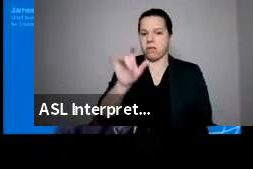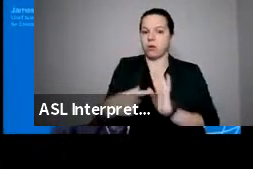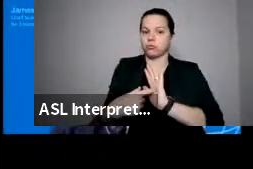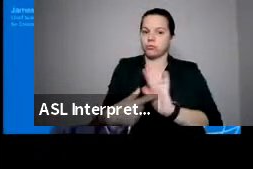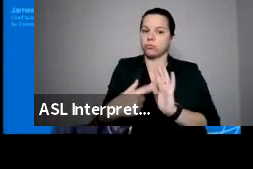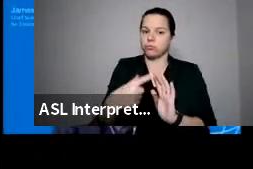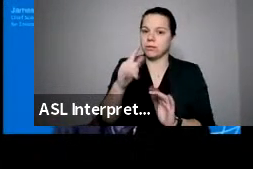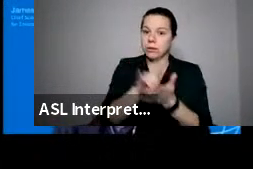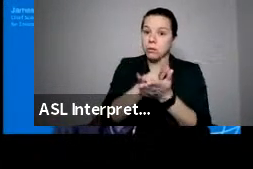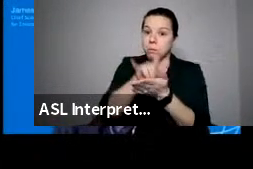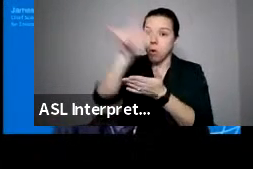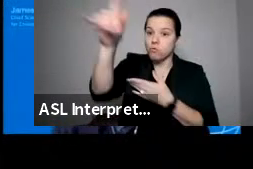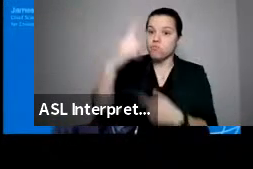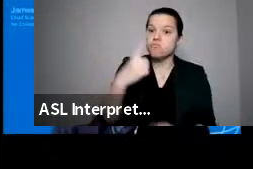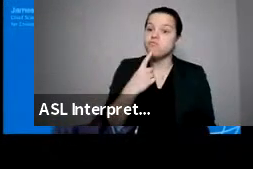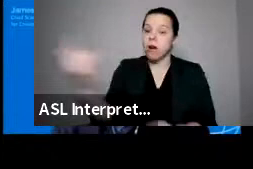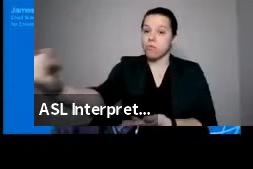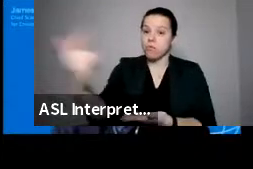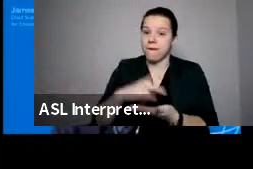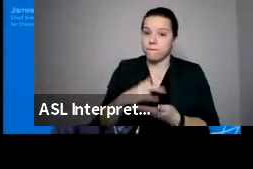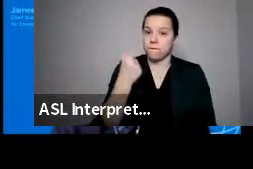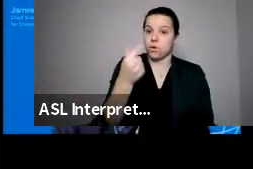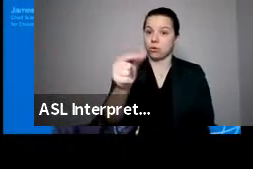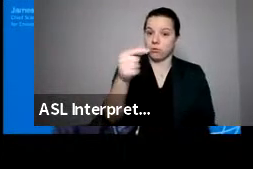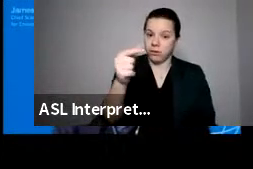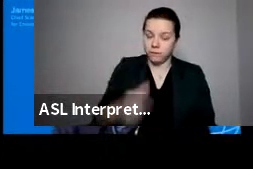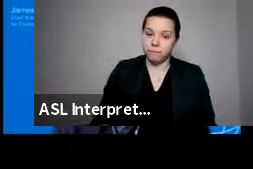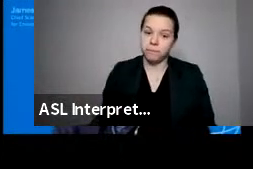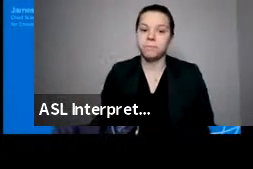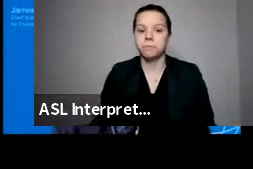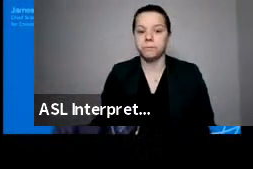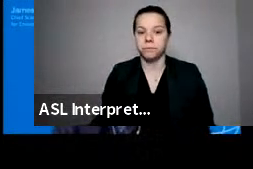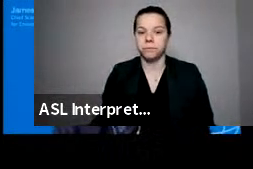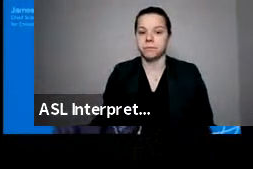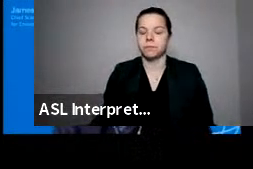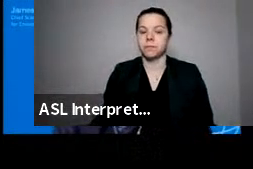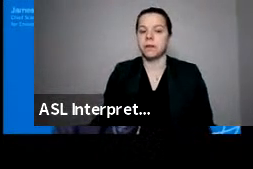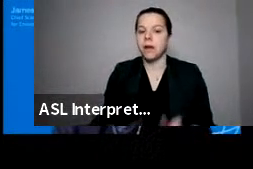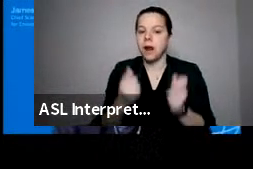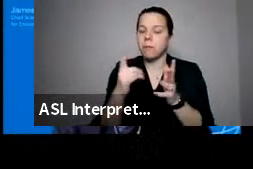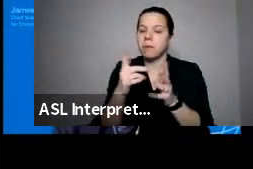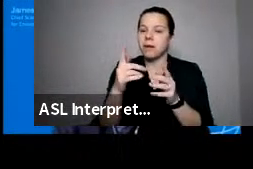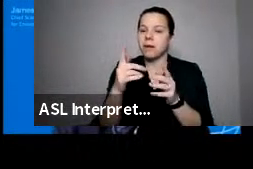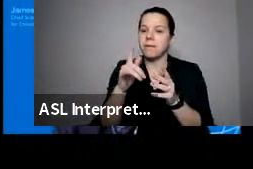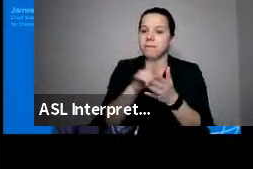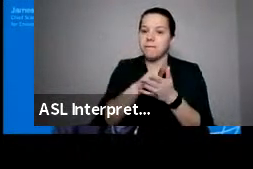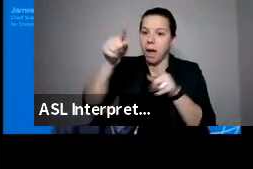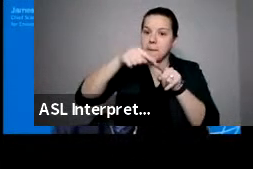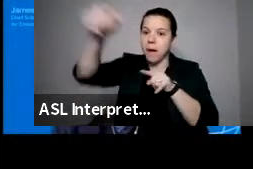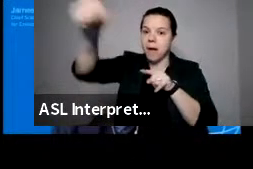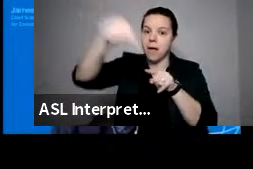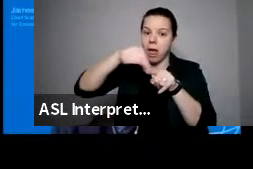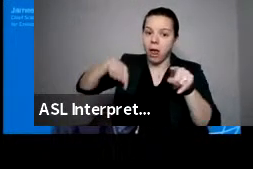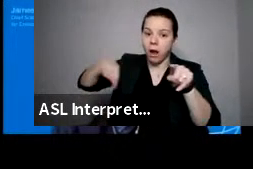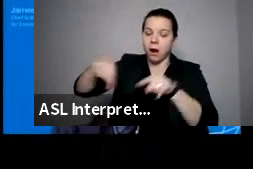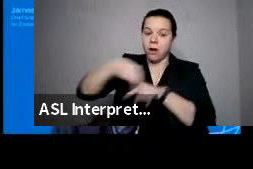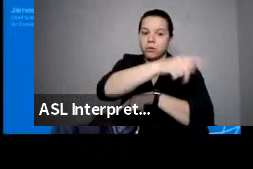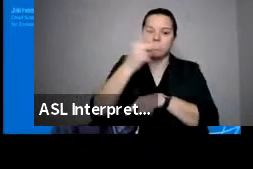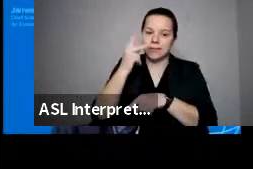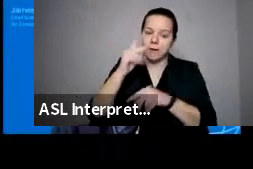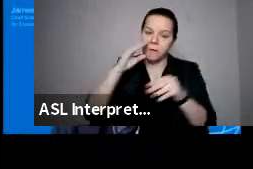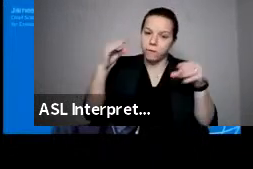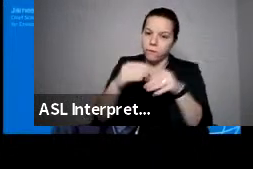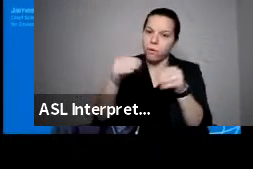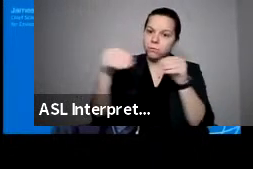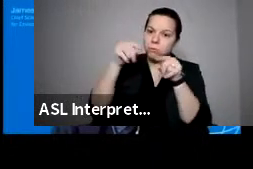in red and arrivals in green. And a number of the flight paths have been concentrated to allow for a